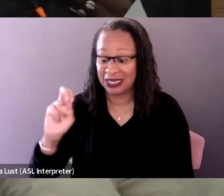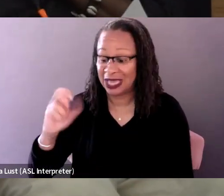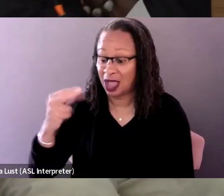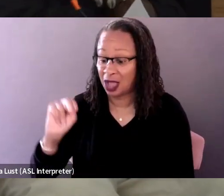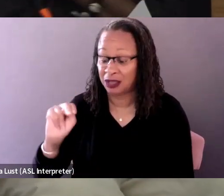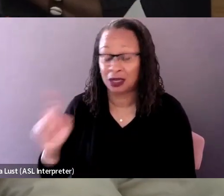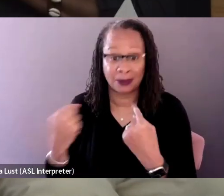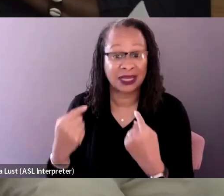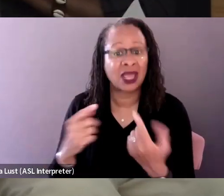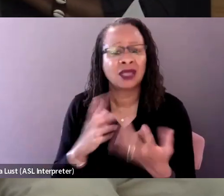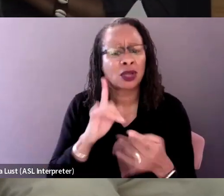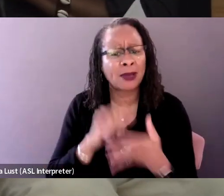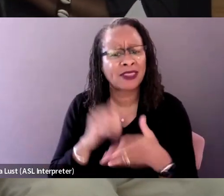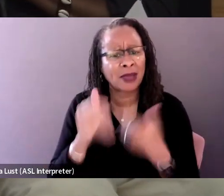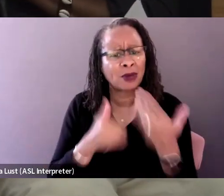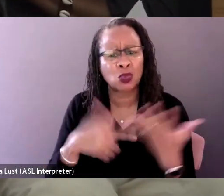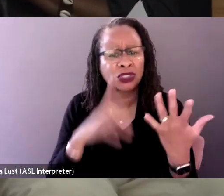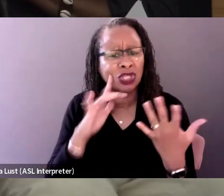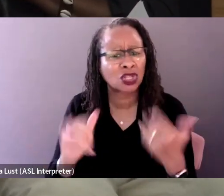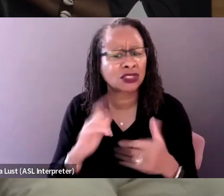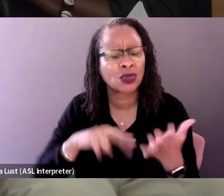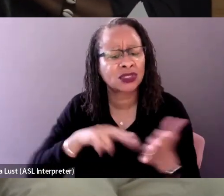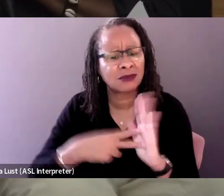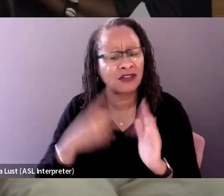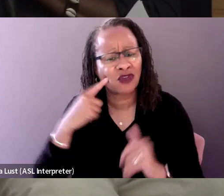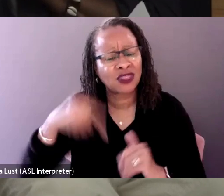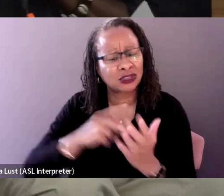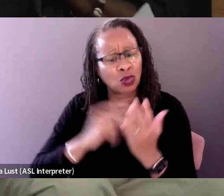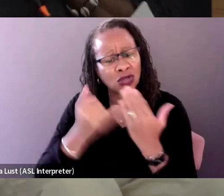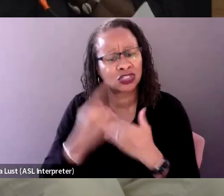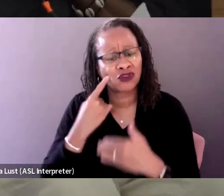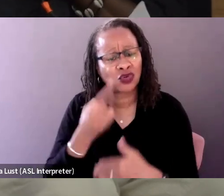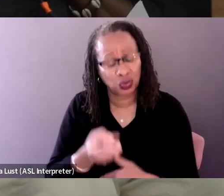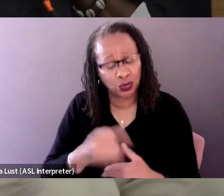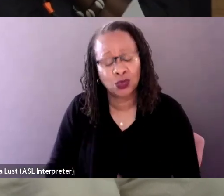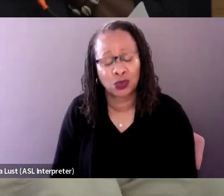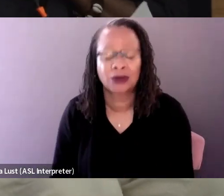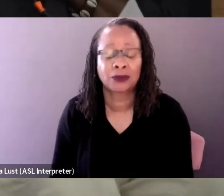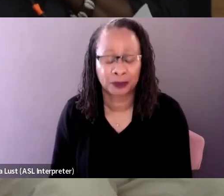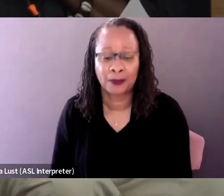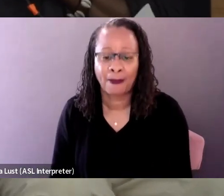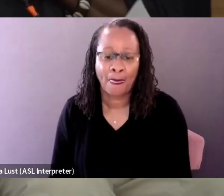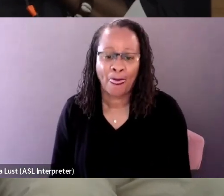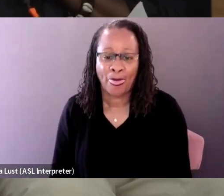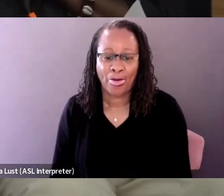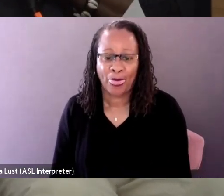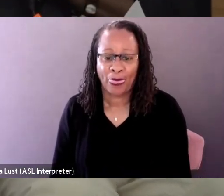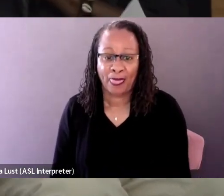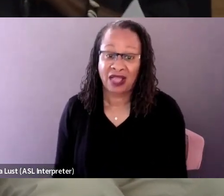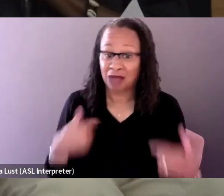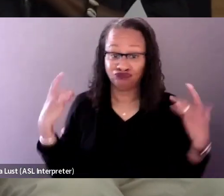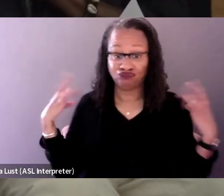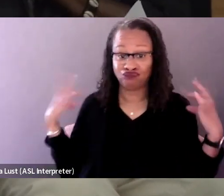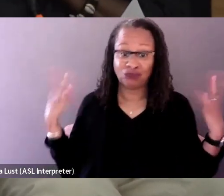because I don't know what that meant for this project and for you. Like, was it like, you know, I'm done, like whatever, or